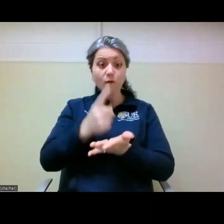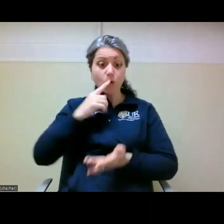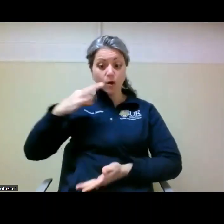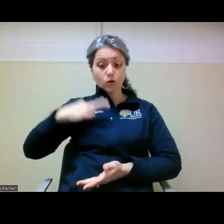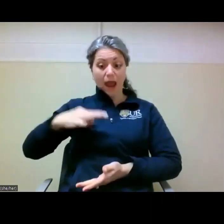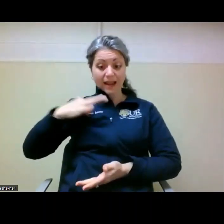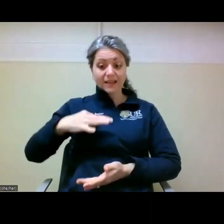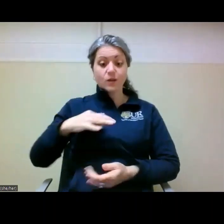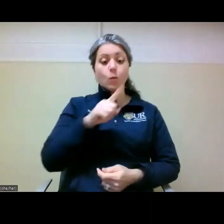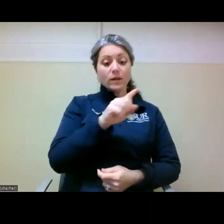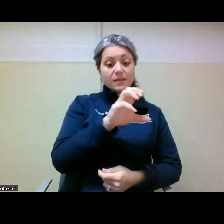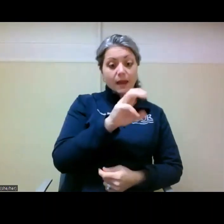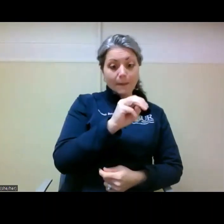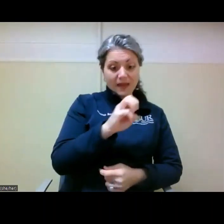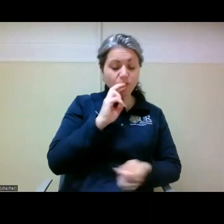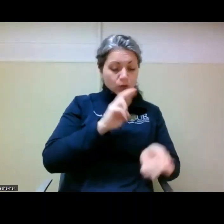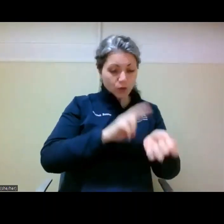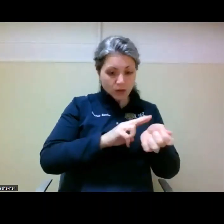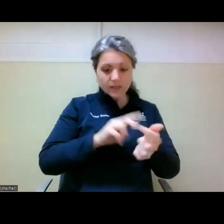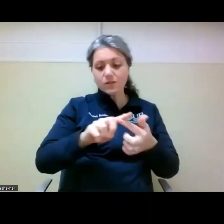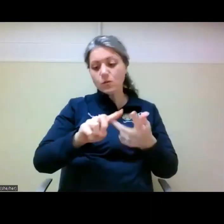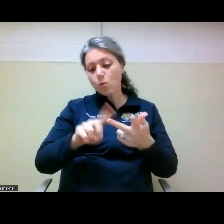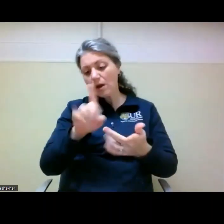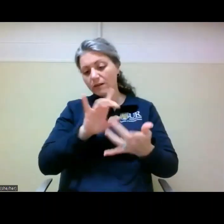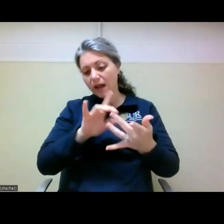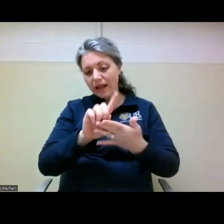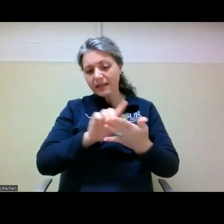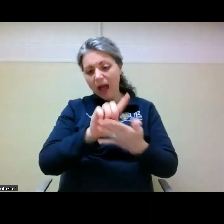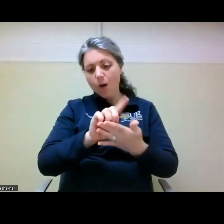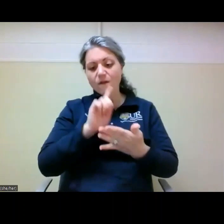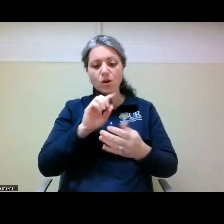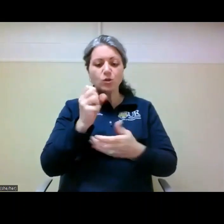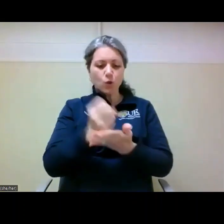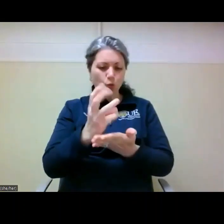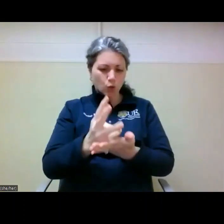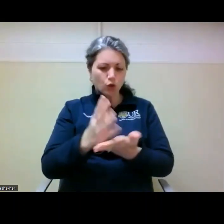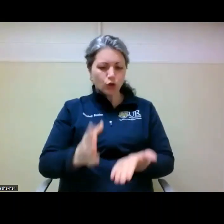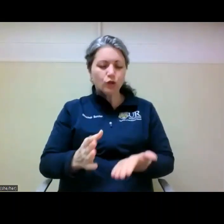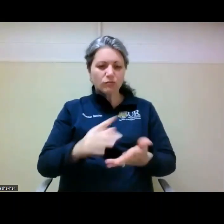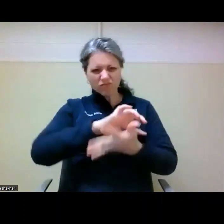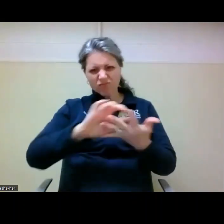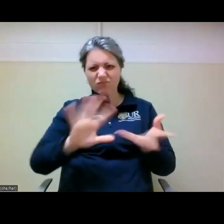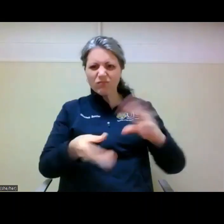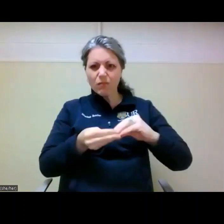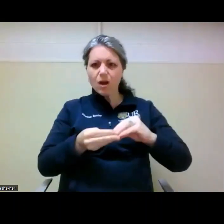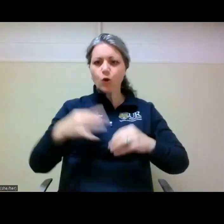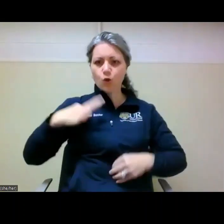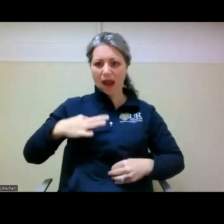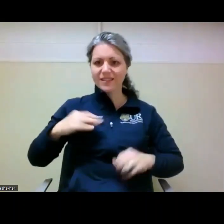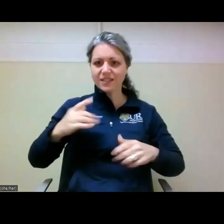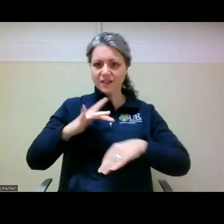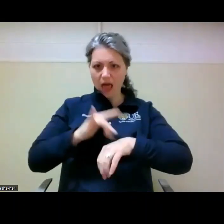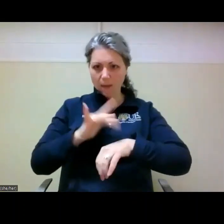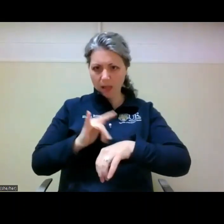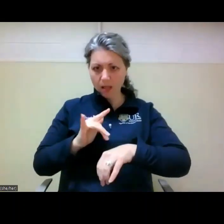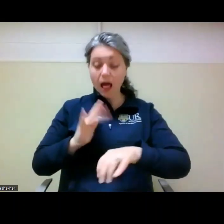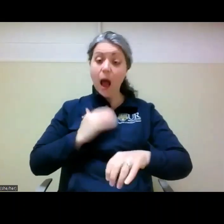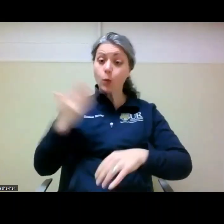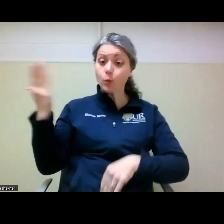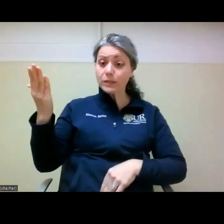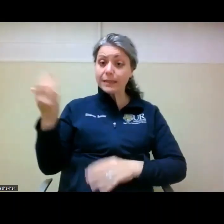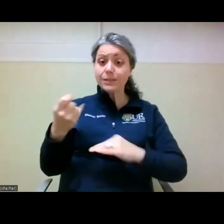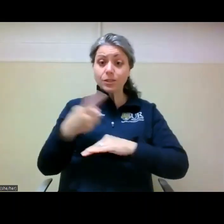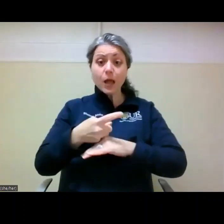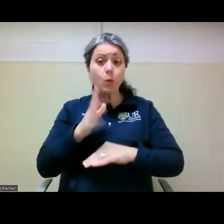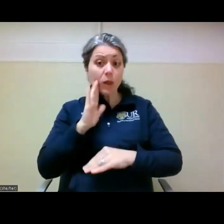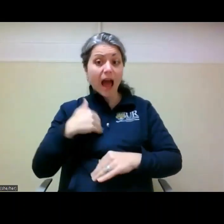one CNE credit for nurses, and one contact hour for social workers. Our presentation today will be followed by a live